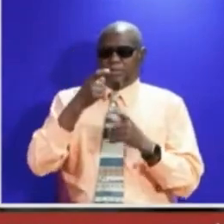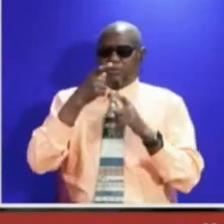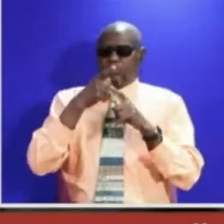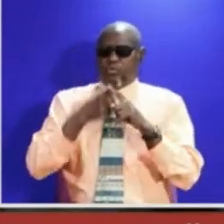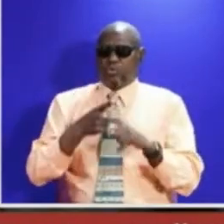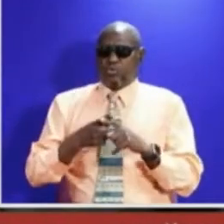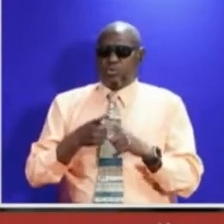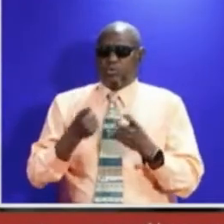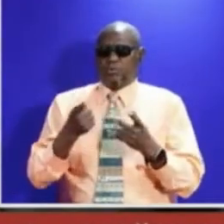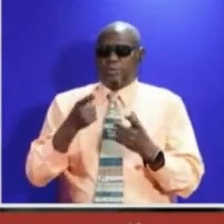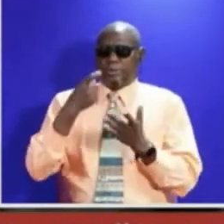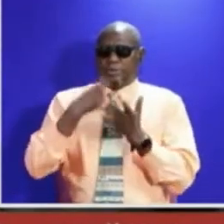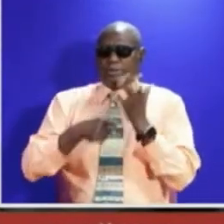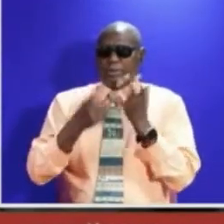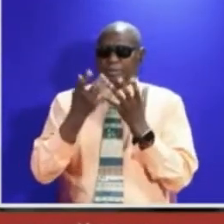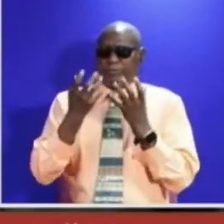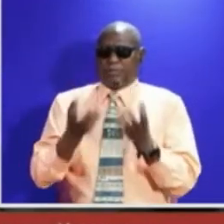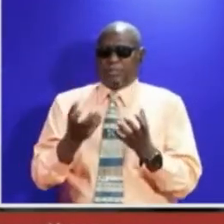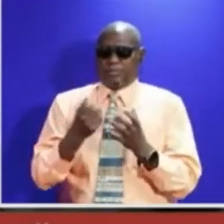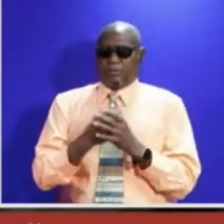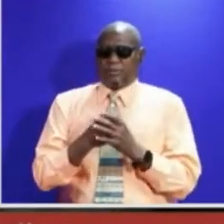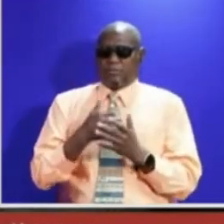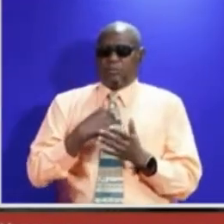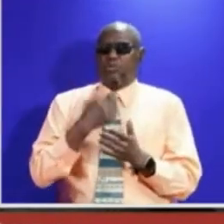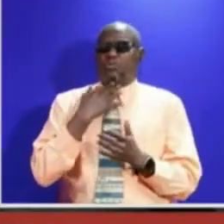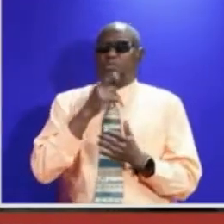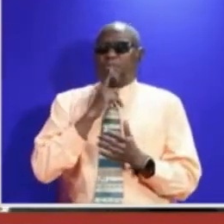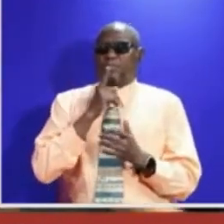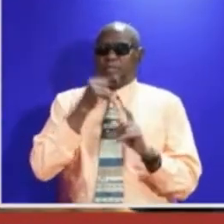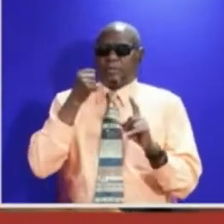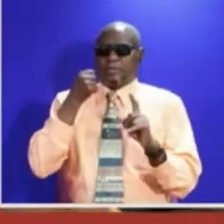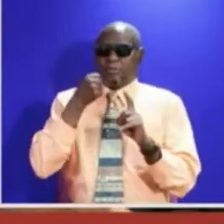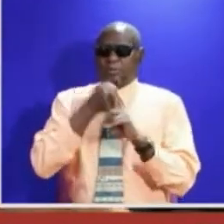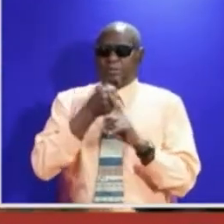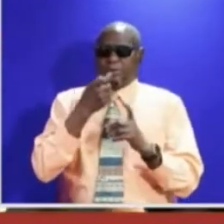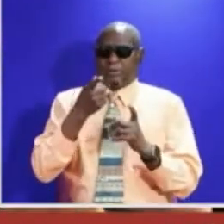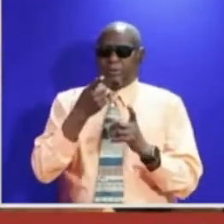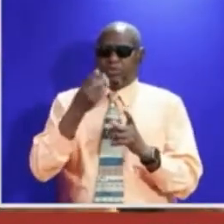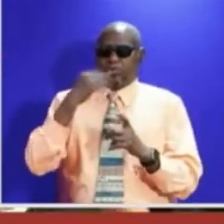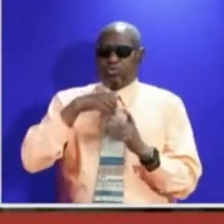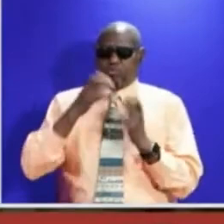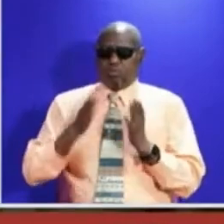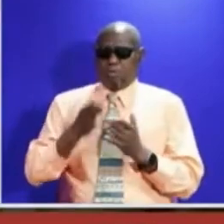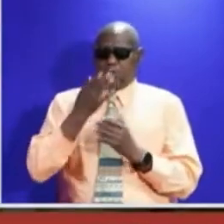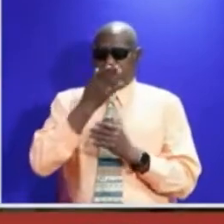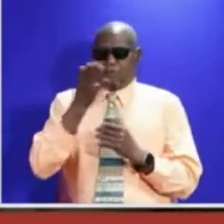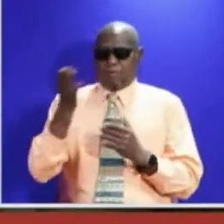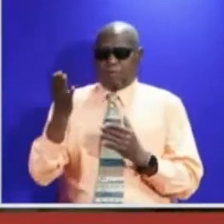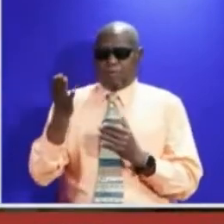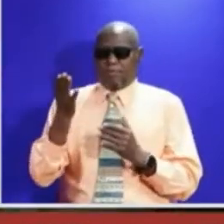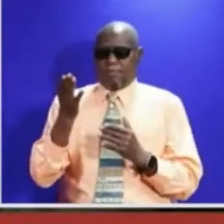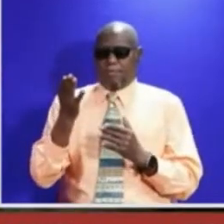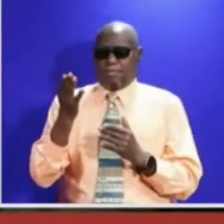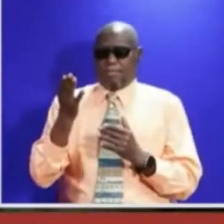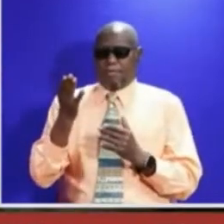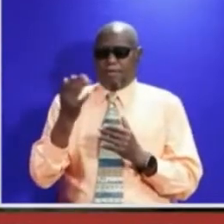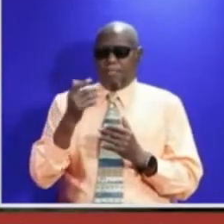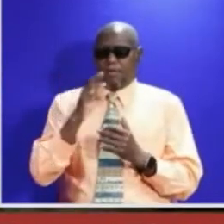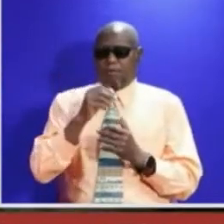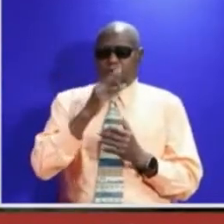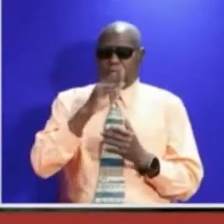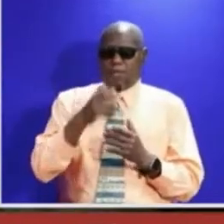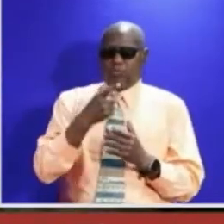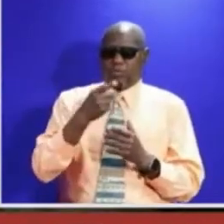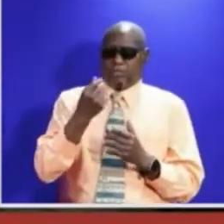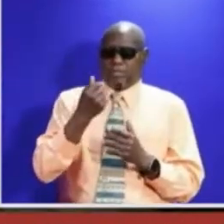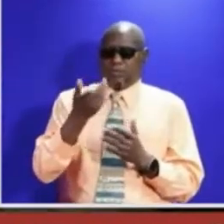would have been very heavy. And I just want to say that the impact would have been to the consumer out there. The consumer price would have gone down from 4,000 shillings